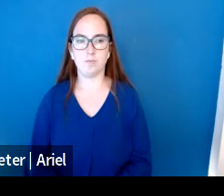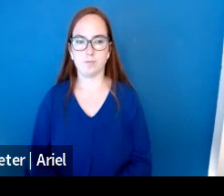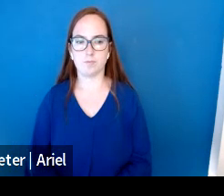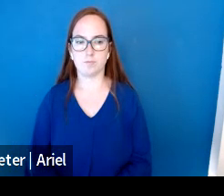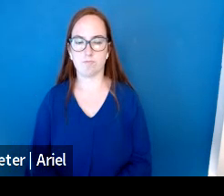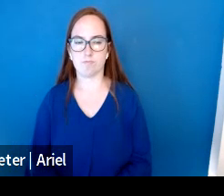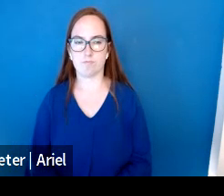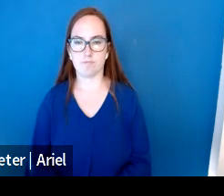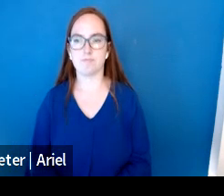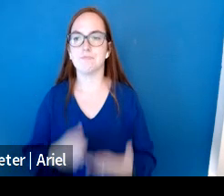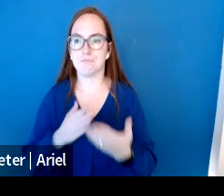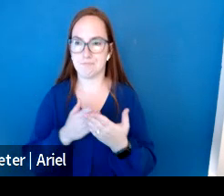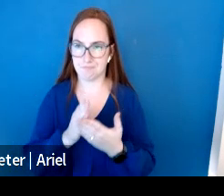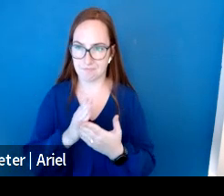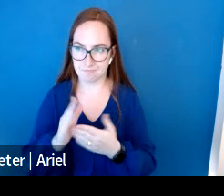All right.